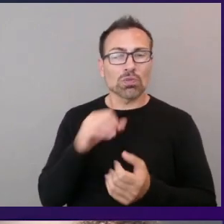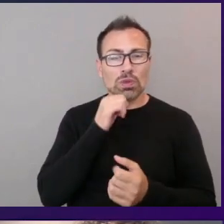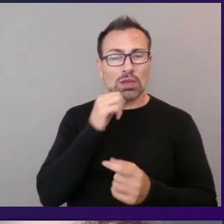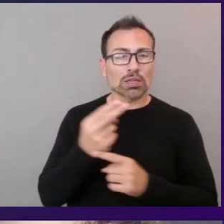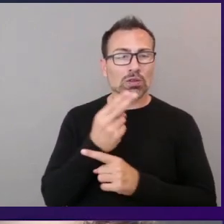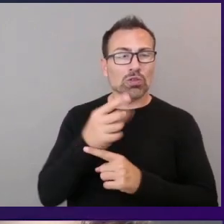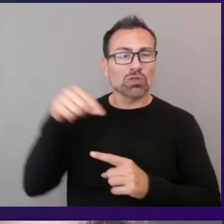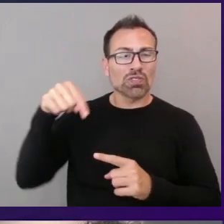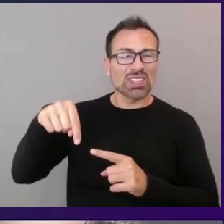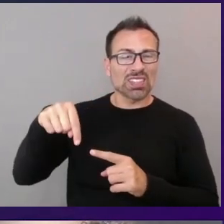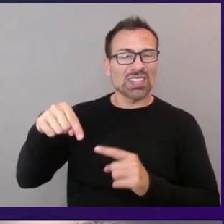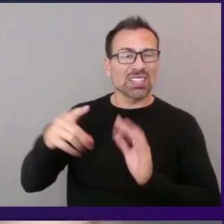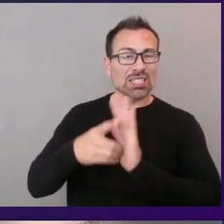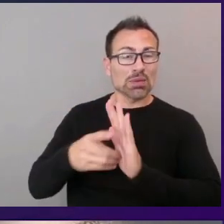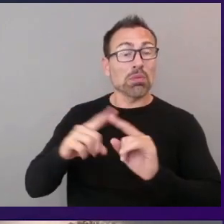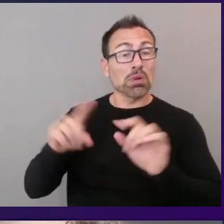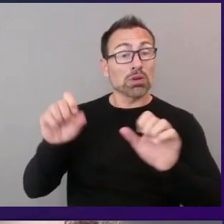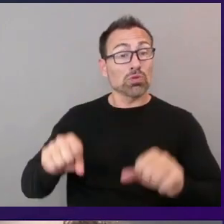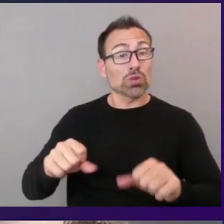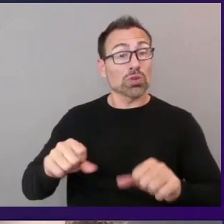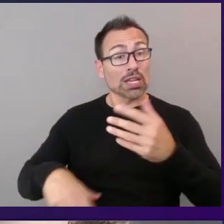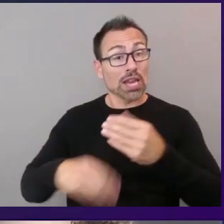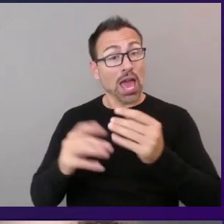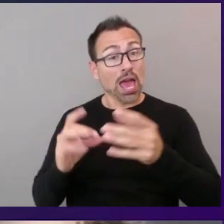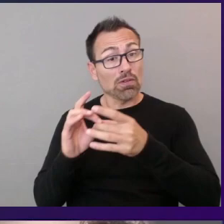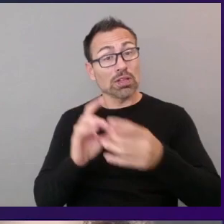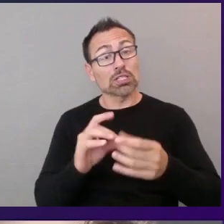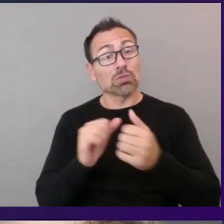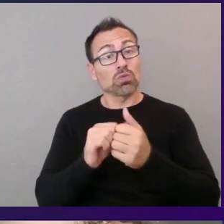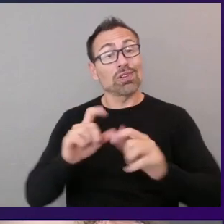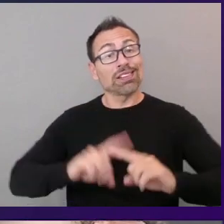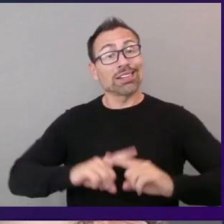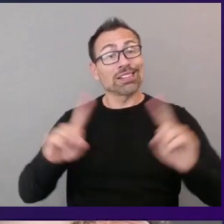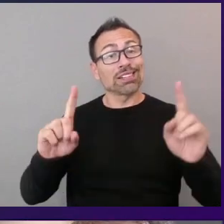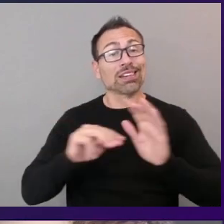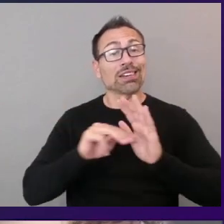potentially you can add a relationship with a different model that is basically